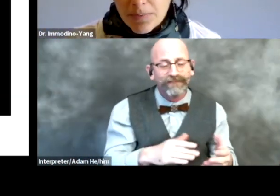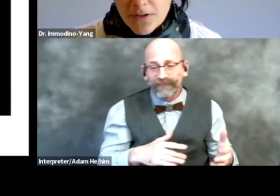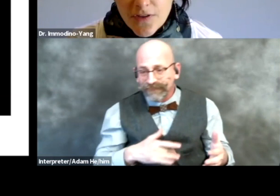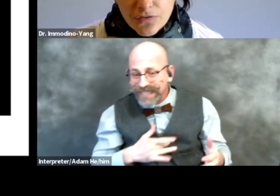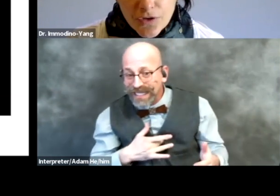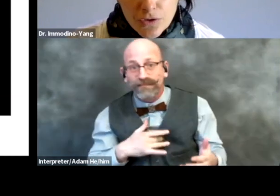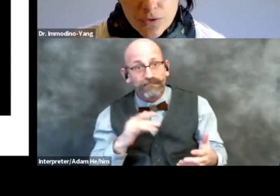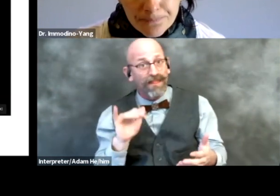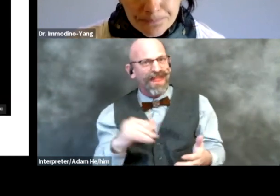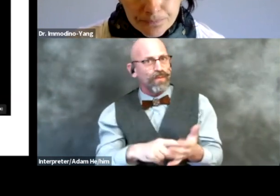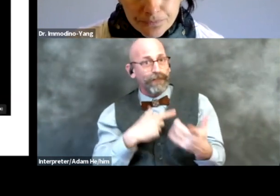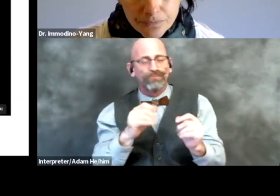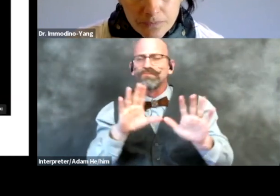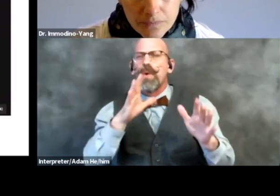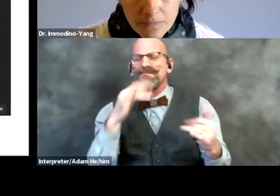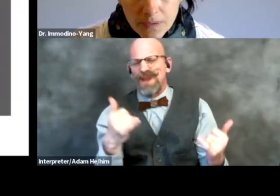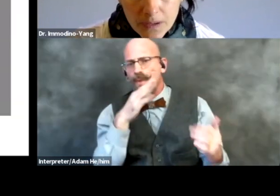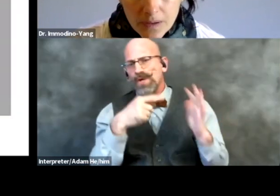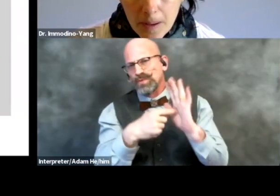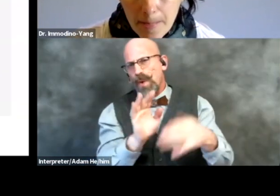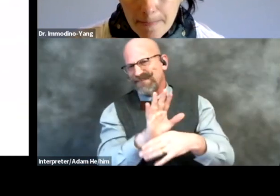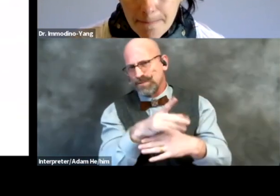play a little bit of this for you.